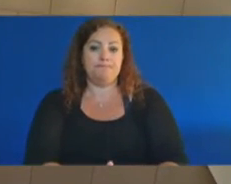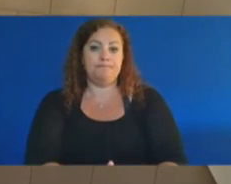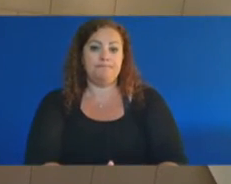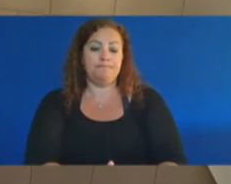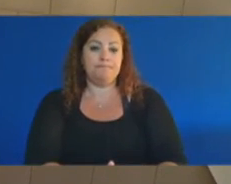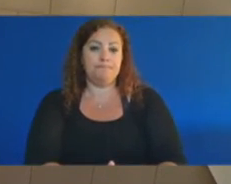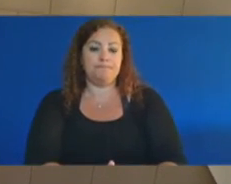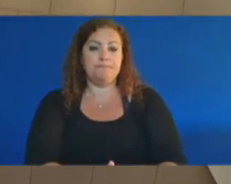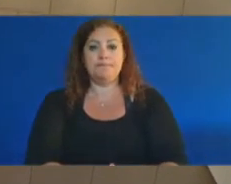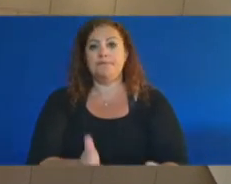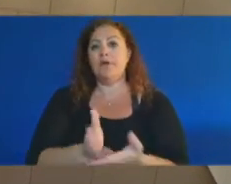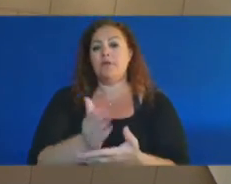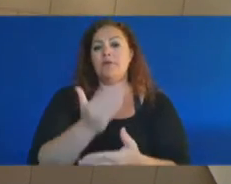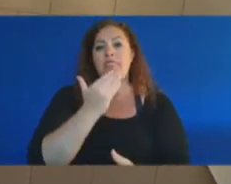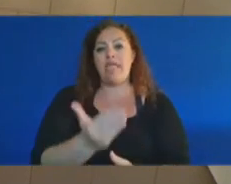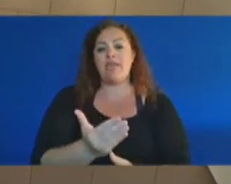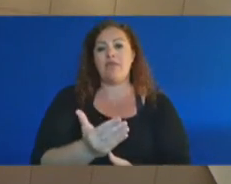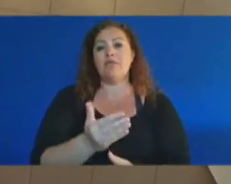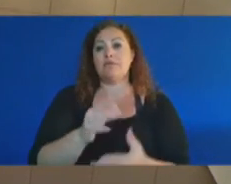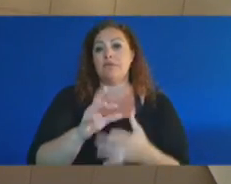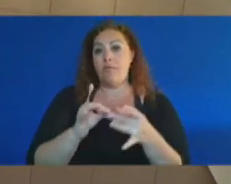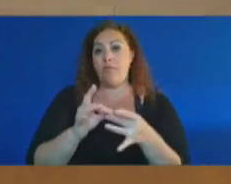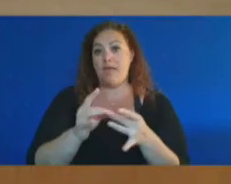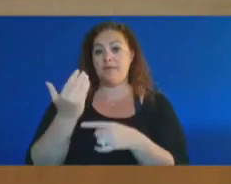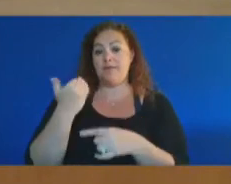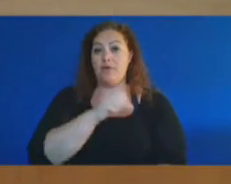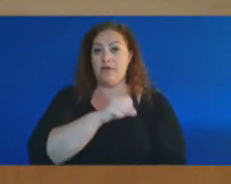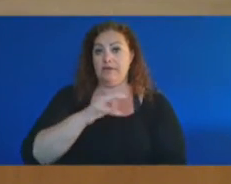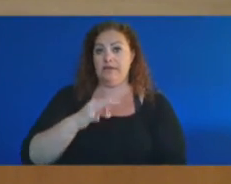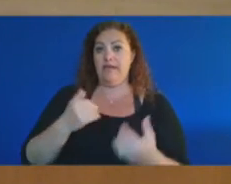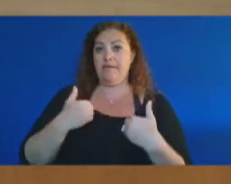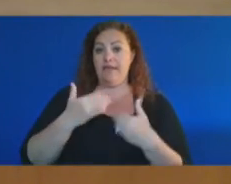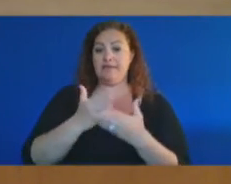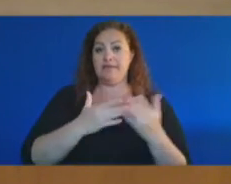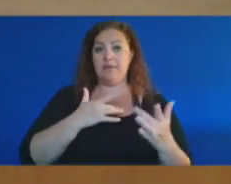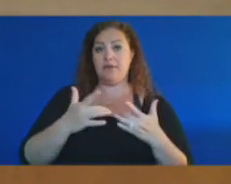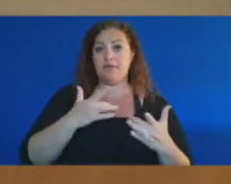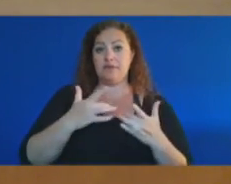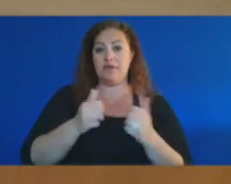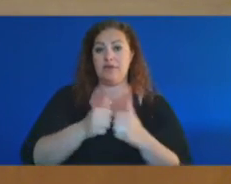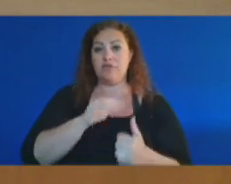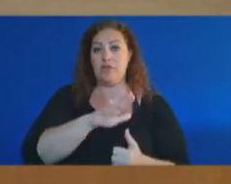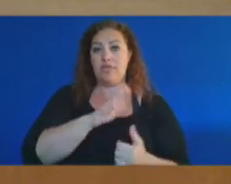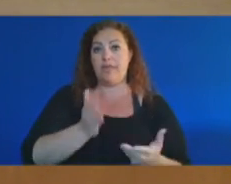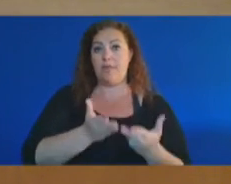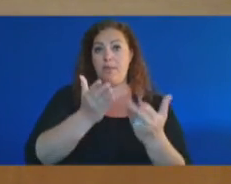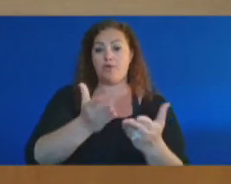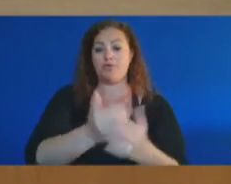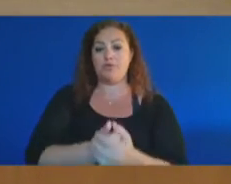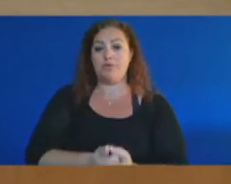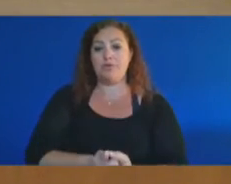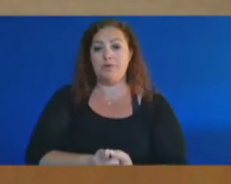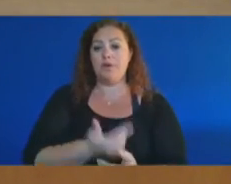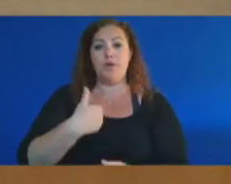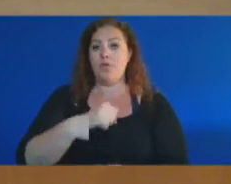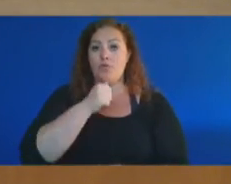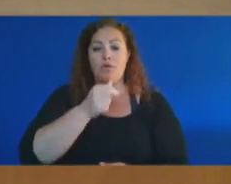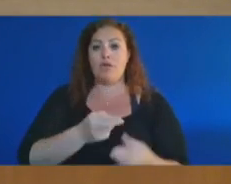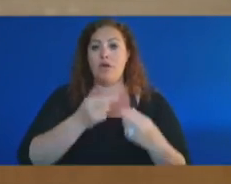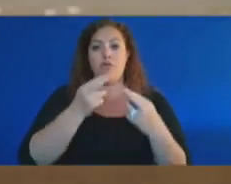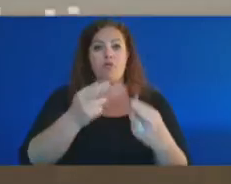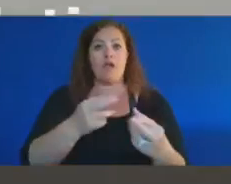all right thank you so as mentioned earlier staff does have some uh concerns overall with the petition uh we are not recommend improvement in our current